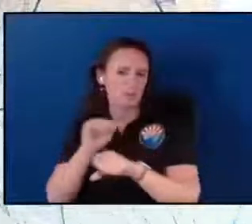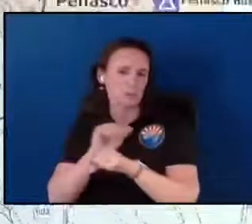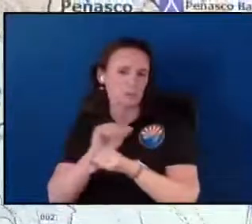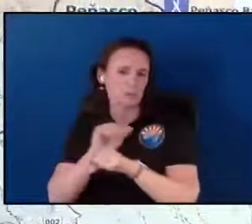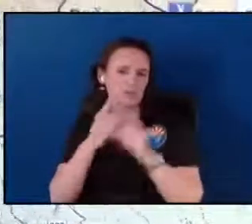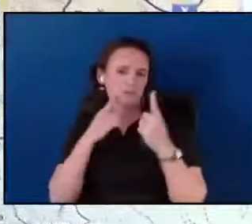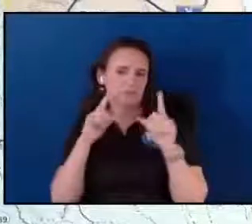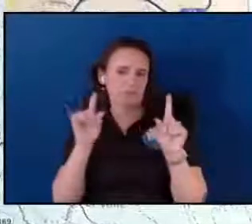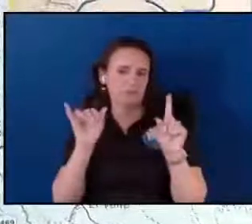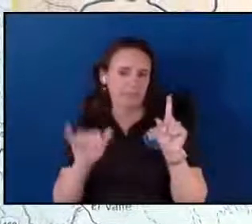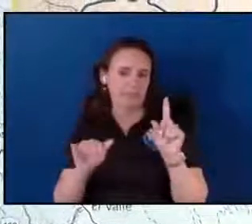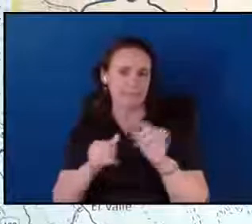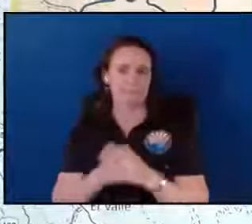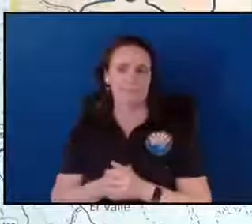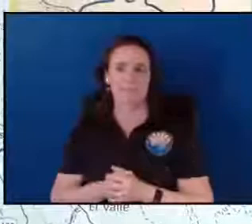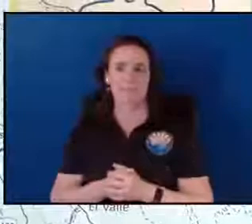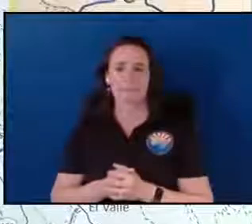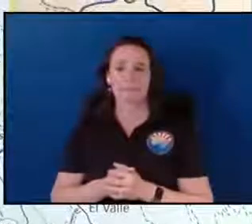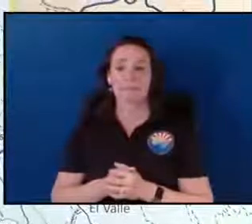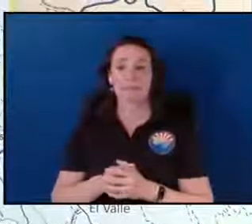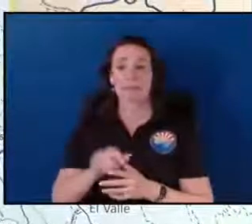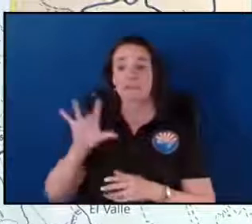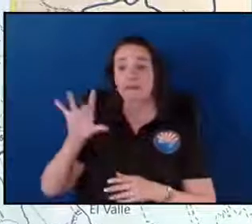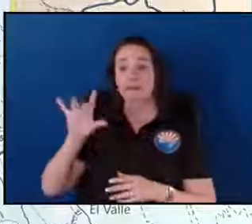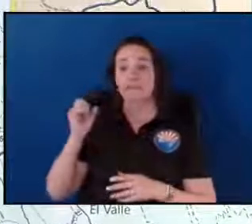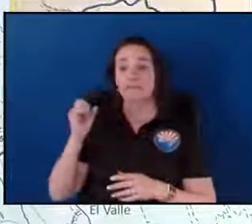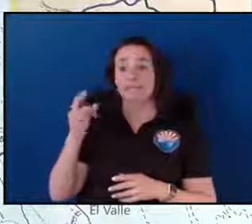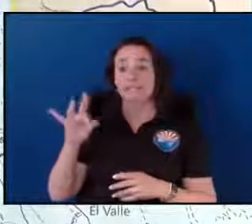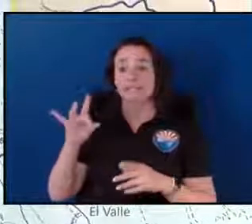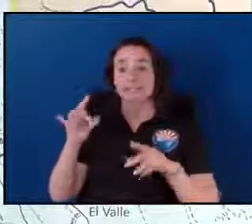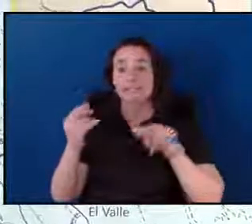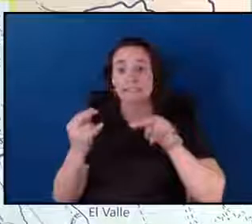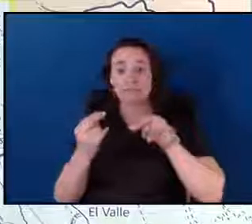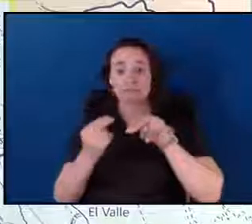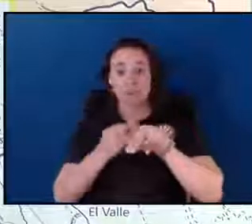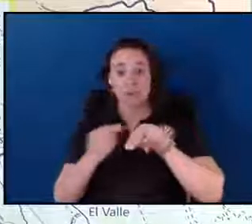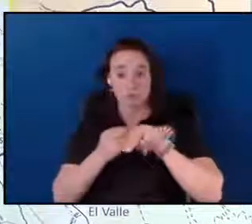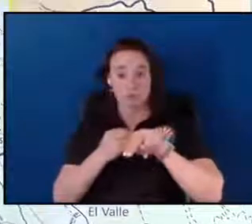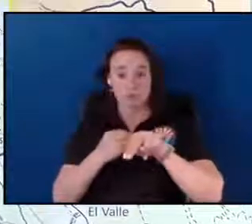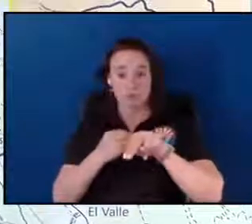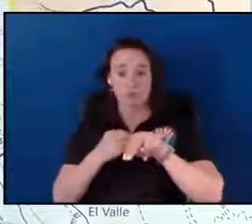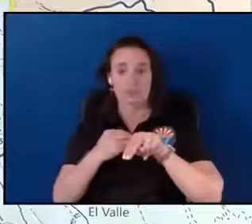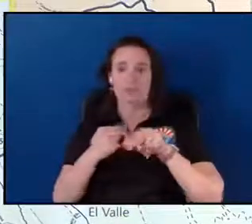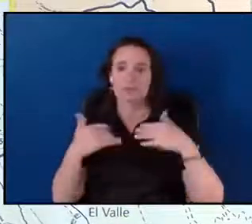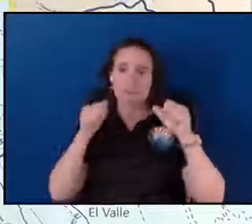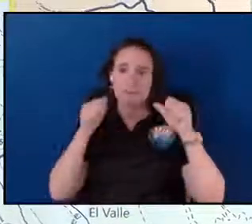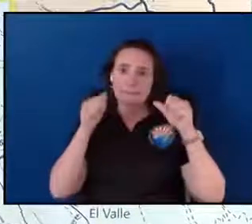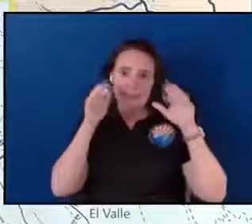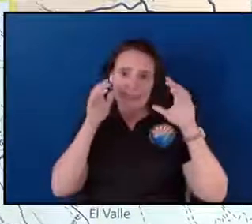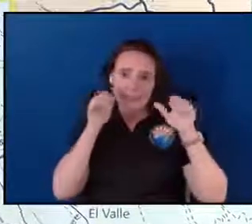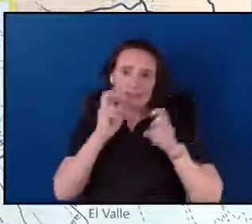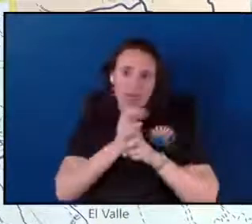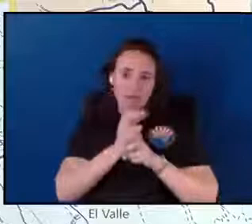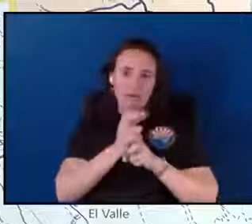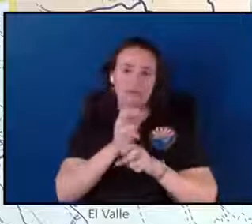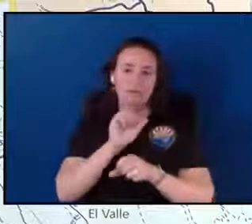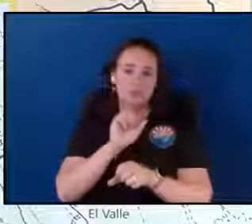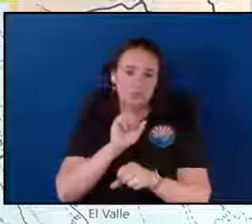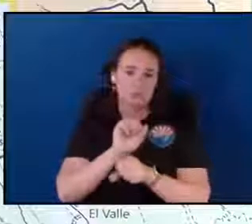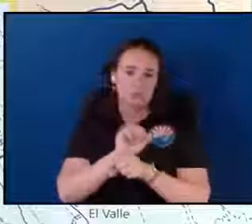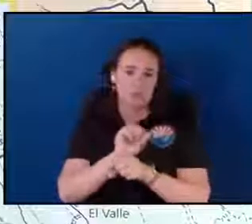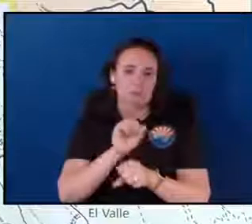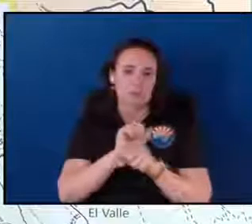518 road, a lot of amazing, difficult work has taken place all the way along these 9 miles of